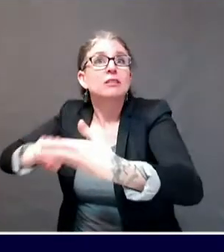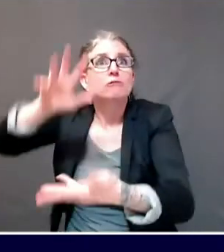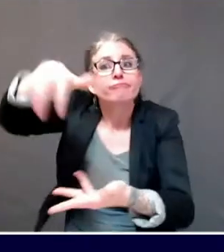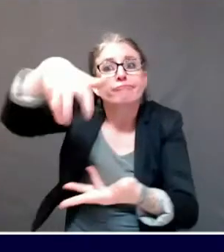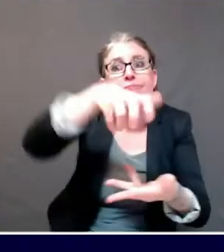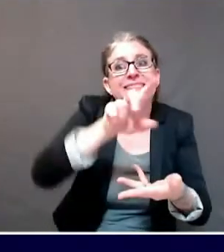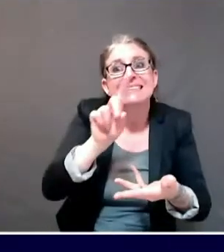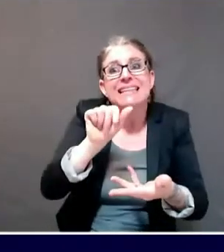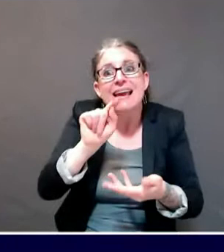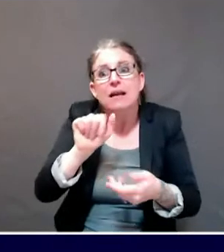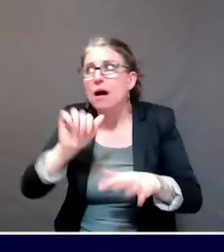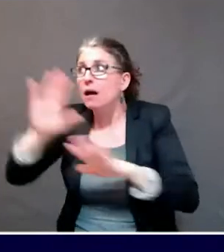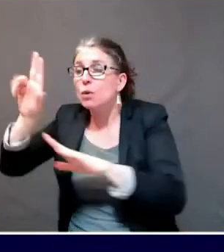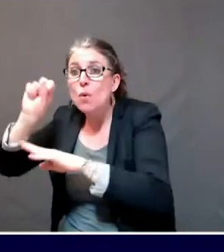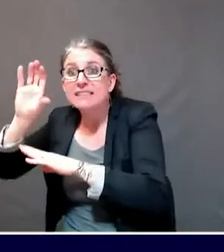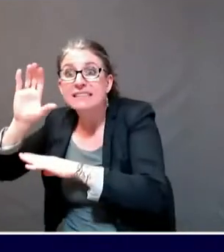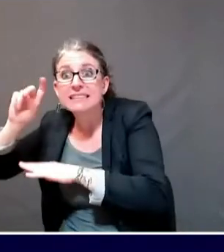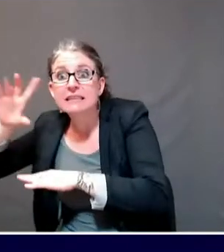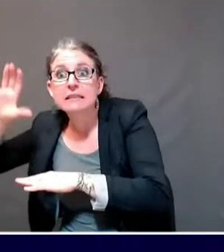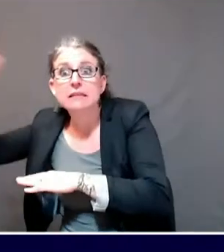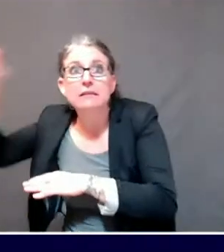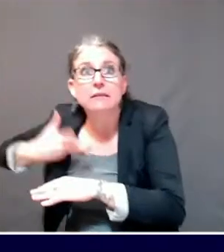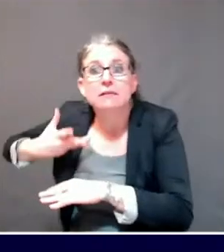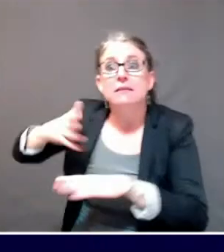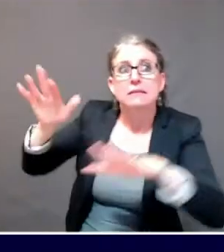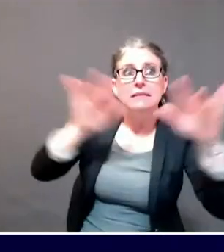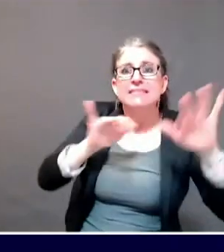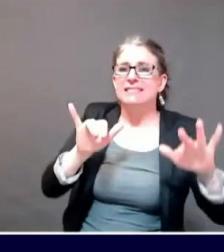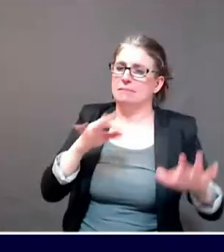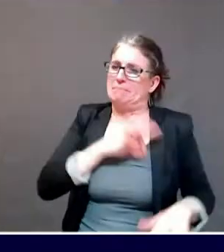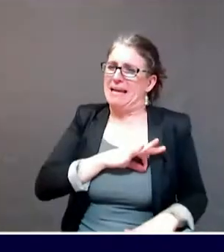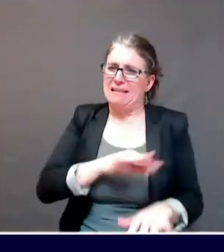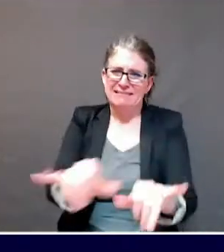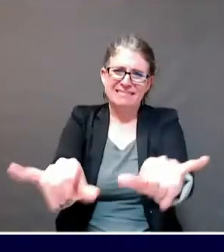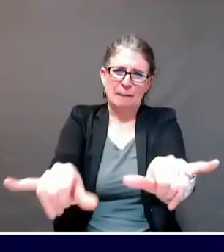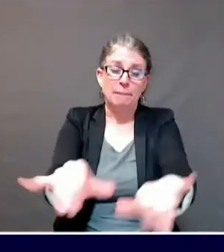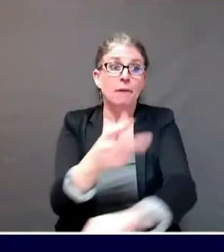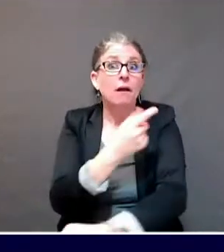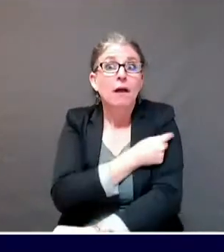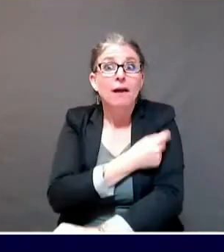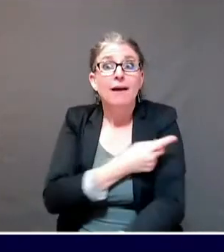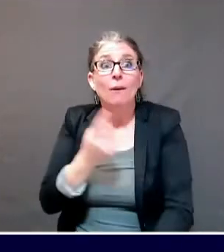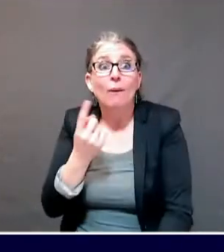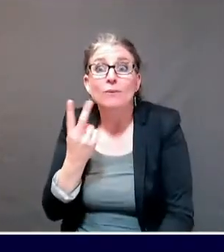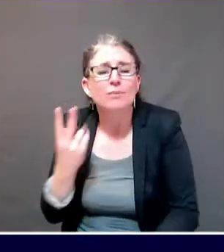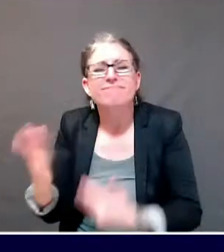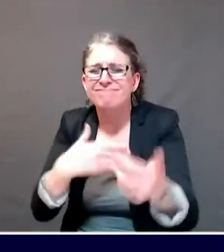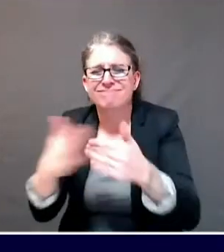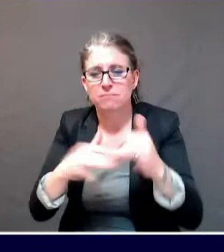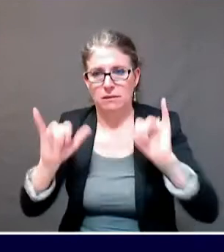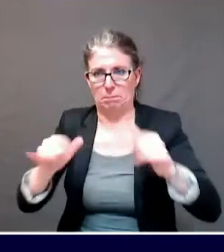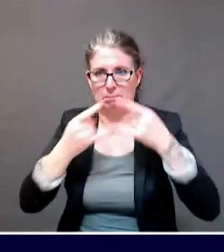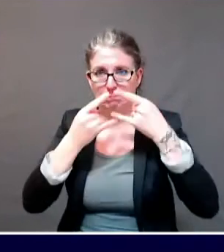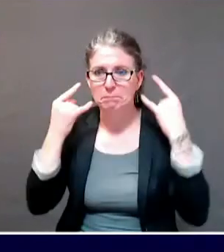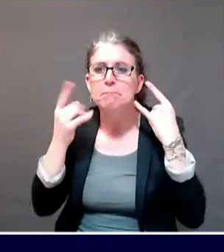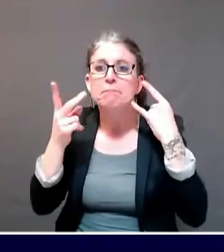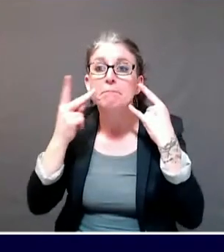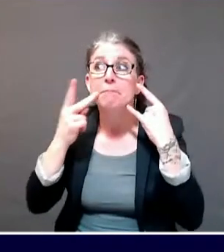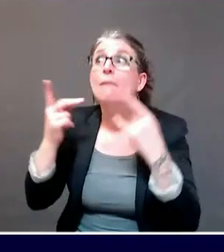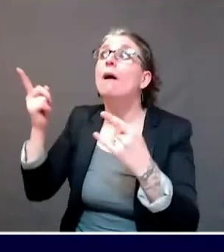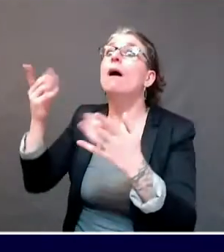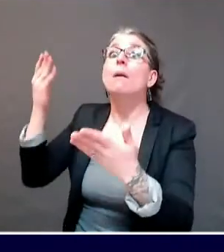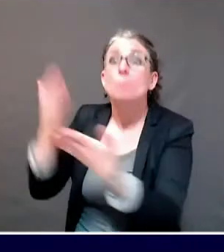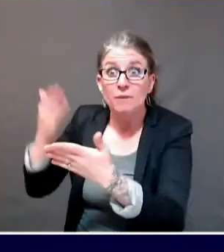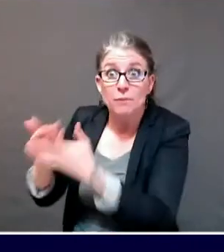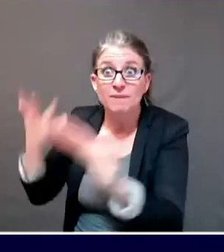face coverings and physical distancing until we know more. And finally, one of the questions that's come up quite a